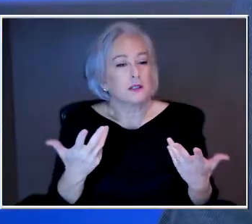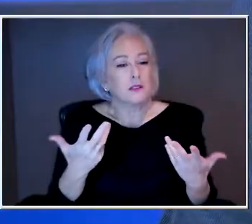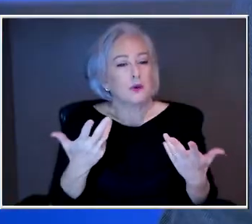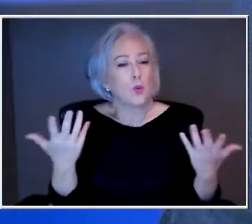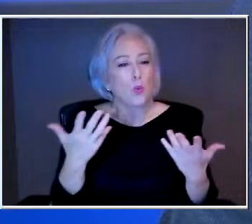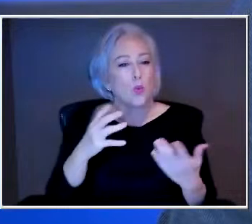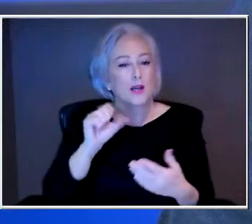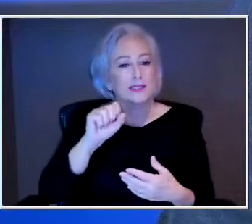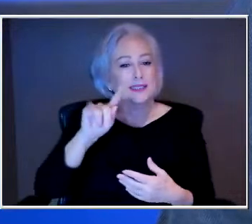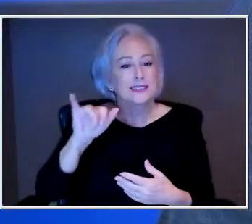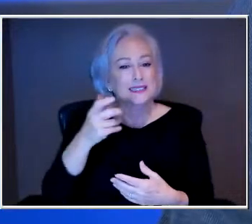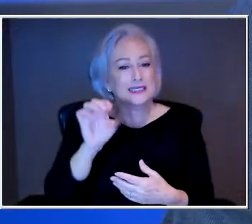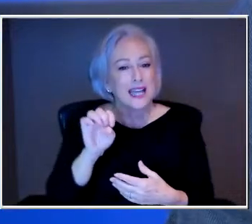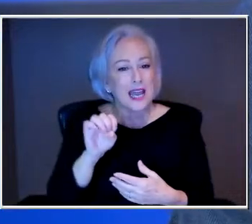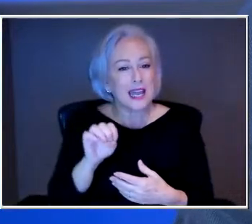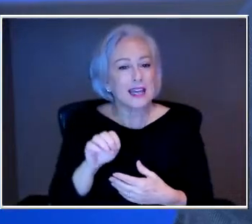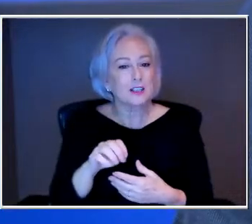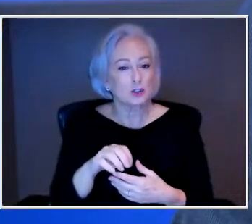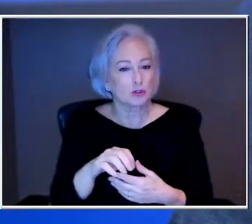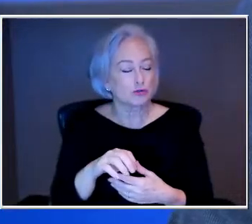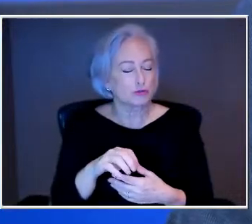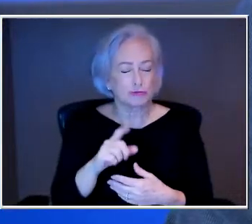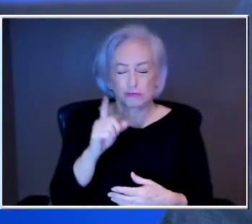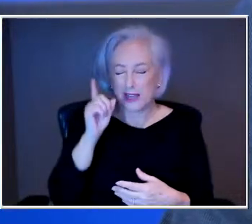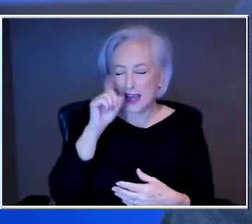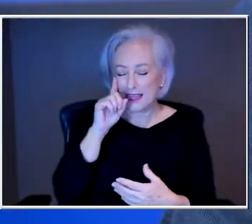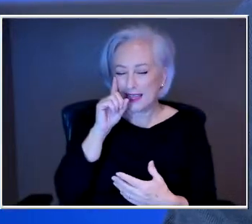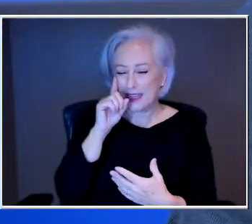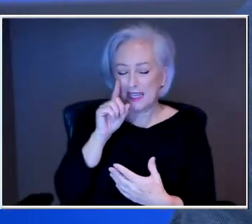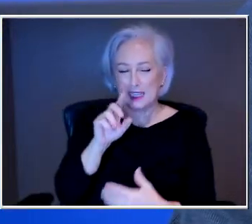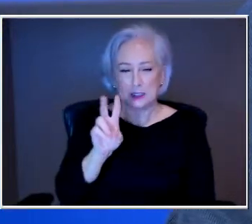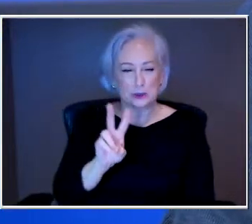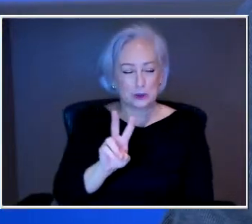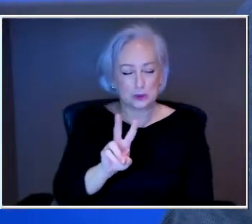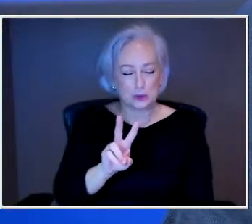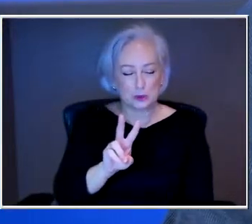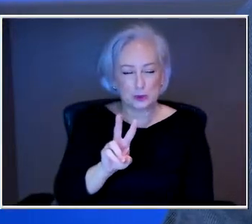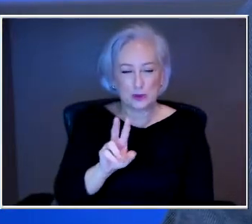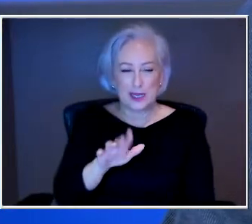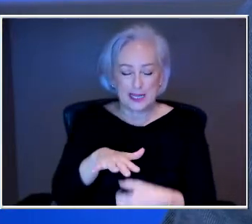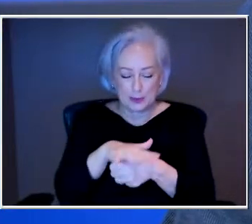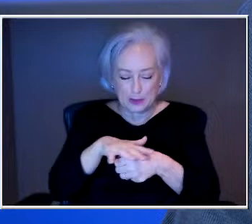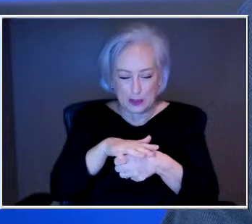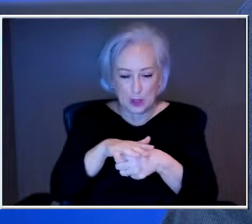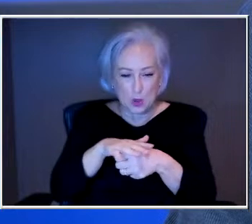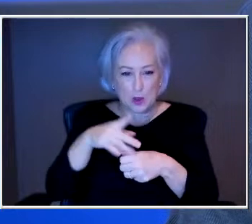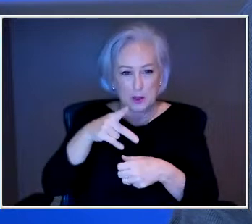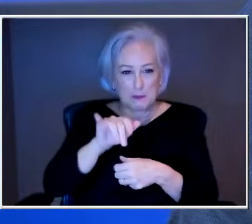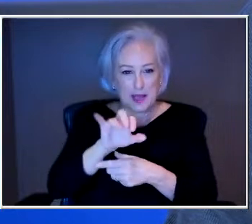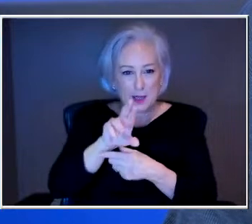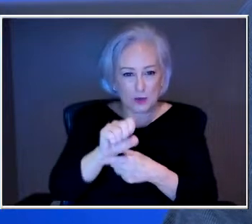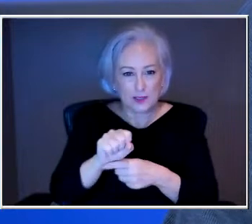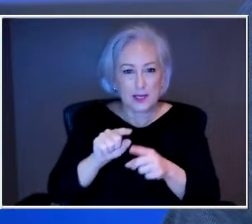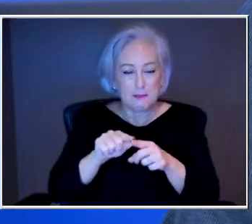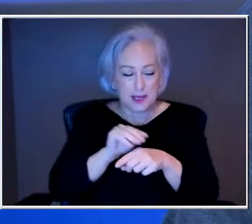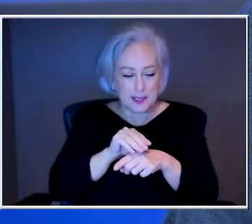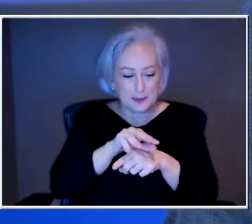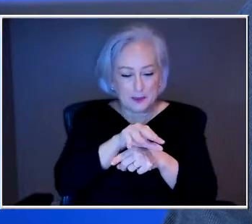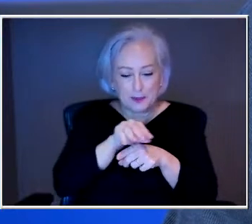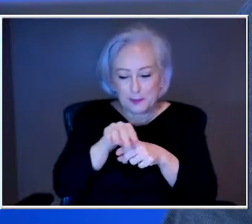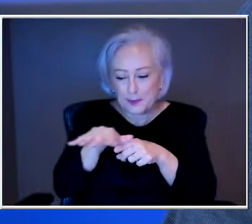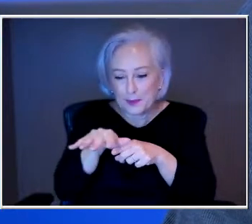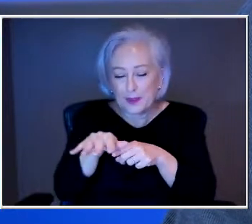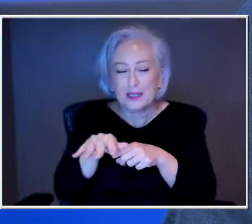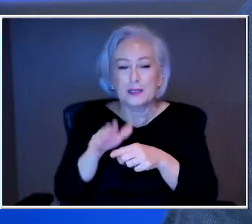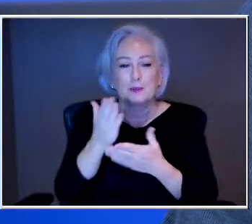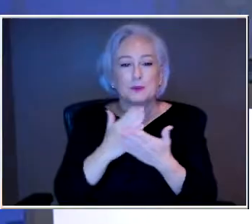think it was like stage 2-ish. It was kind of localized right around my pancreas, but it did spread to a couple of lymph nodes kind of right around the area. Wow.